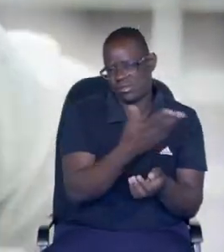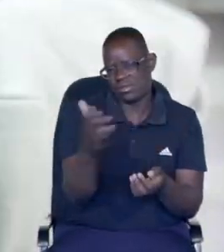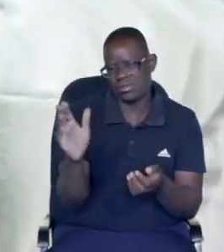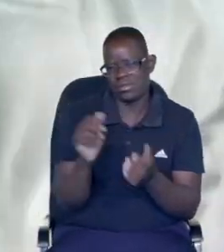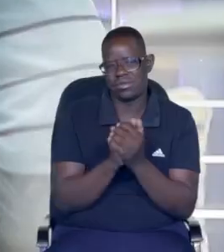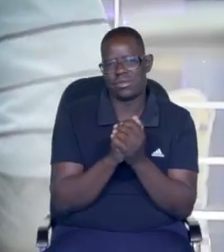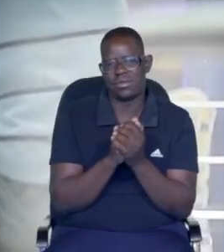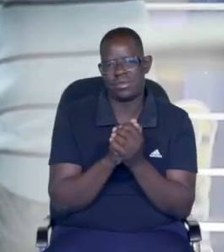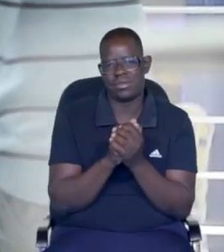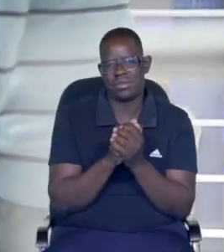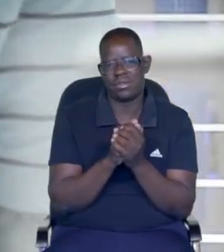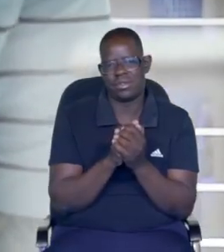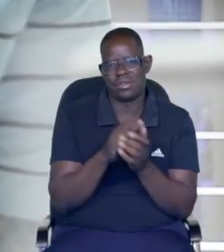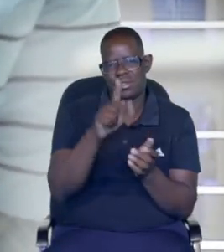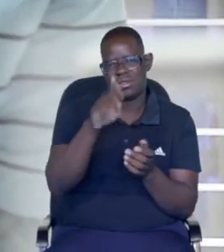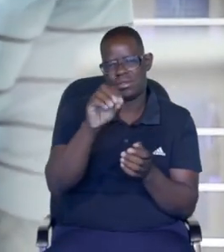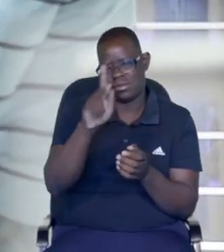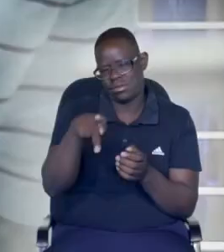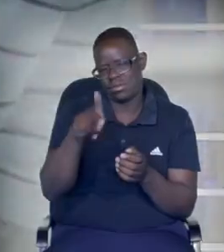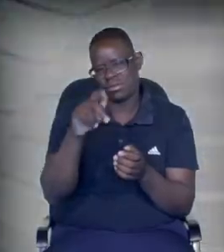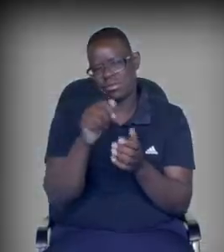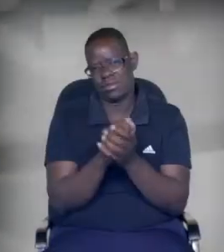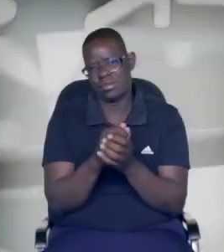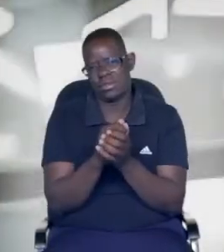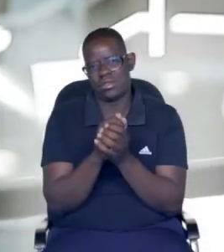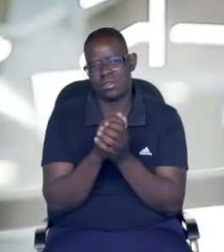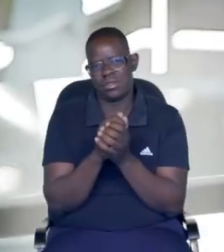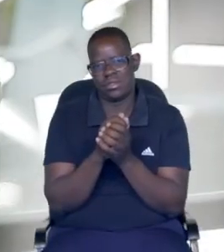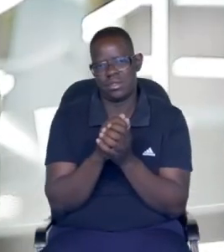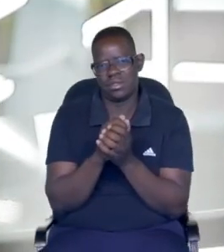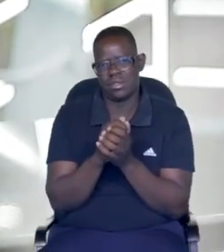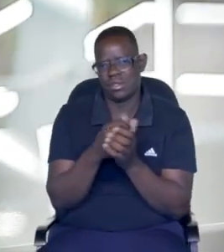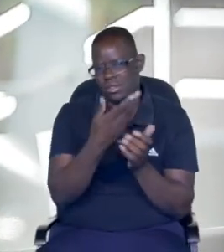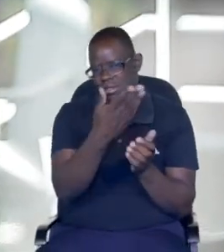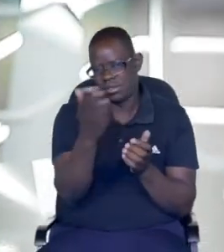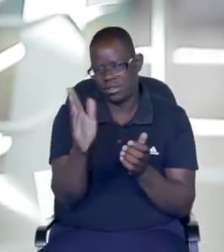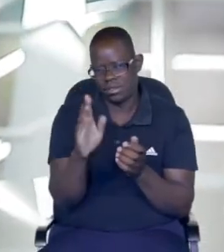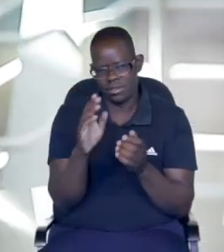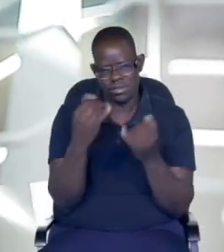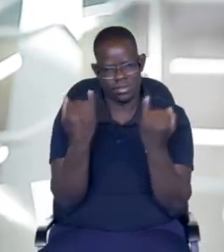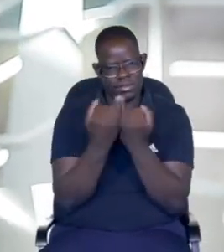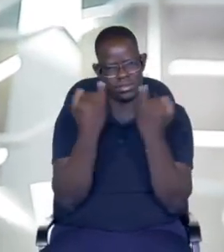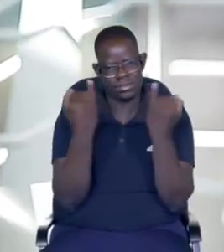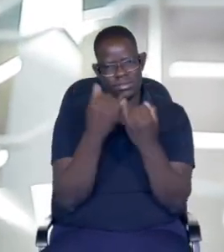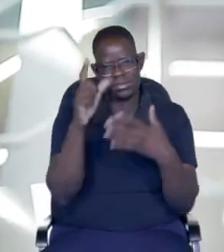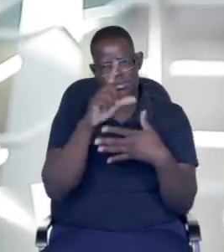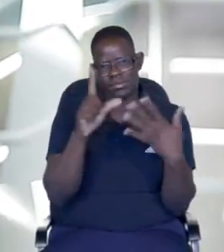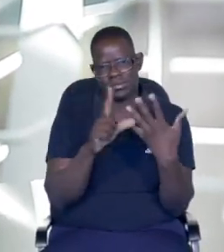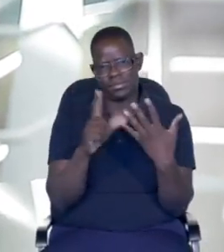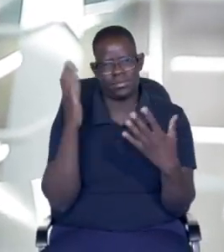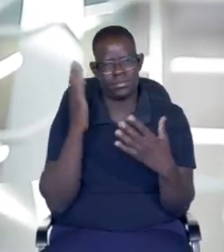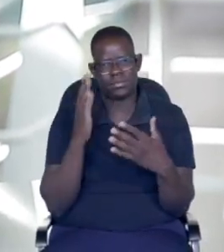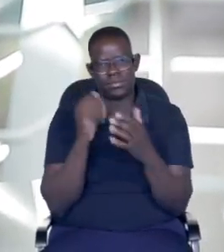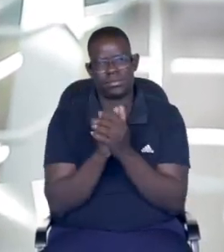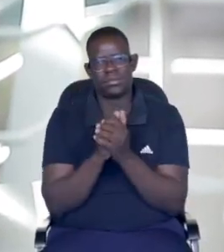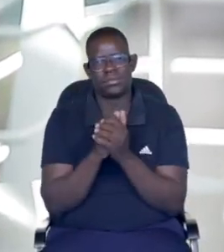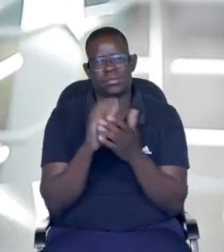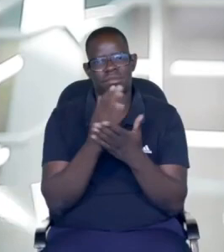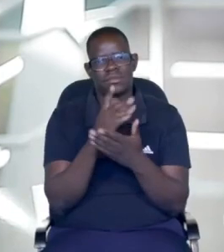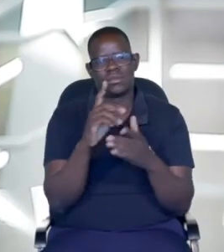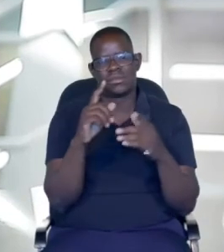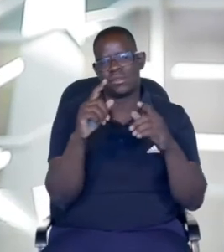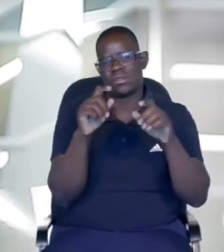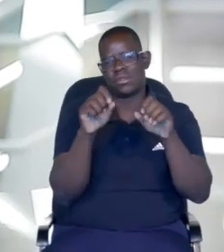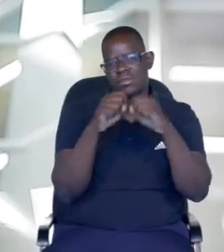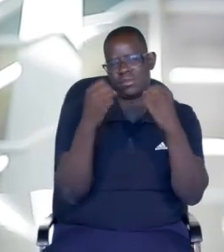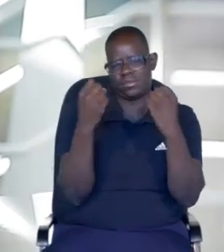of you popcorns. I'll take an onion string. Viewers, I hope you've enjoyed our lesson presentation on some of the forms of